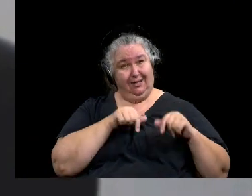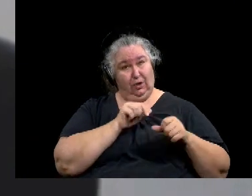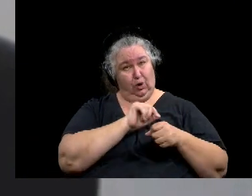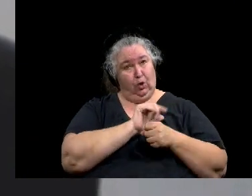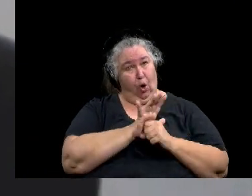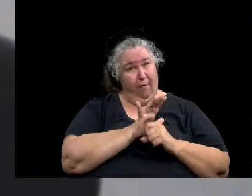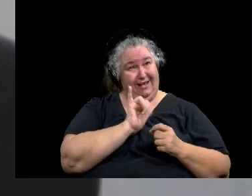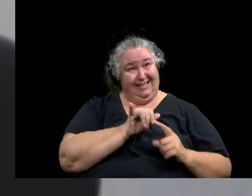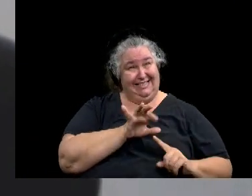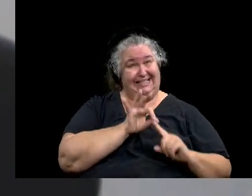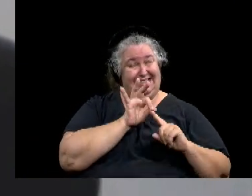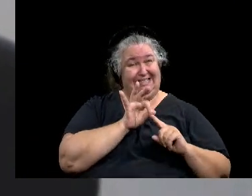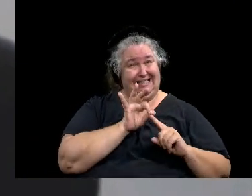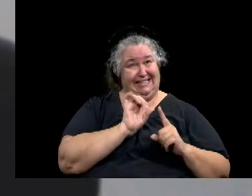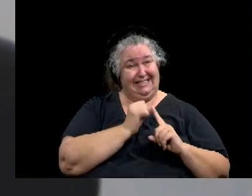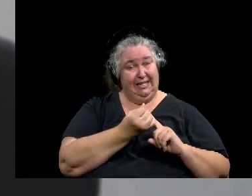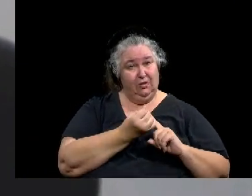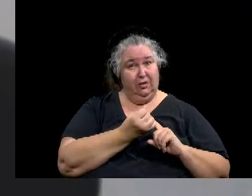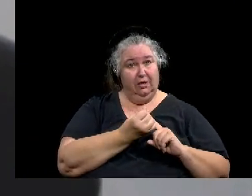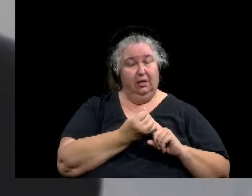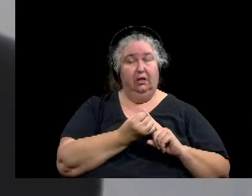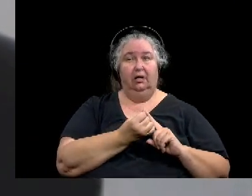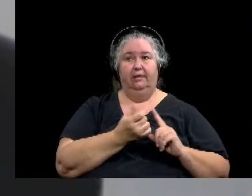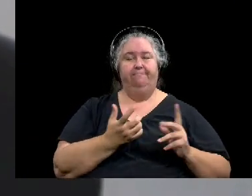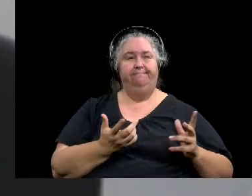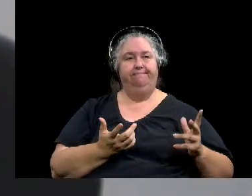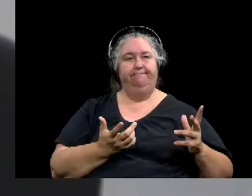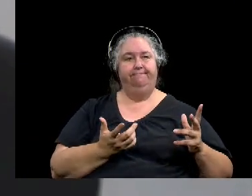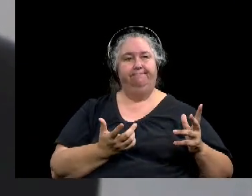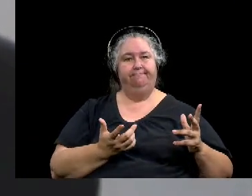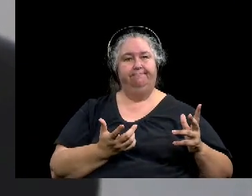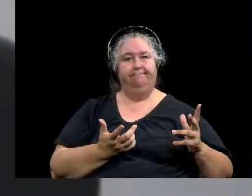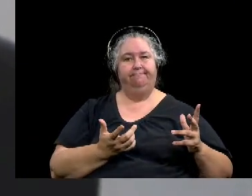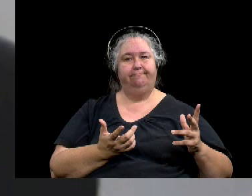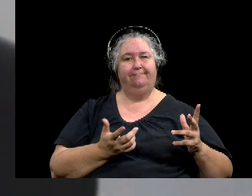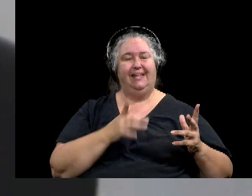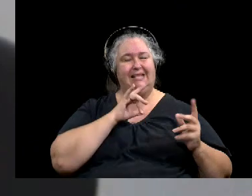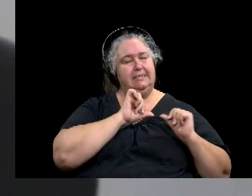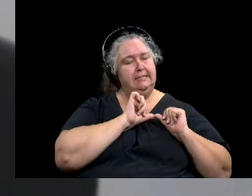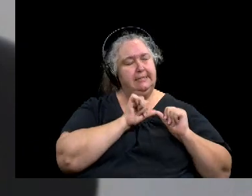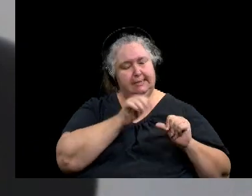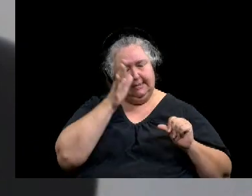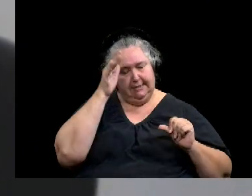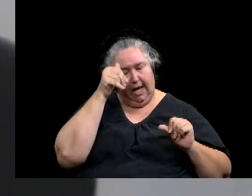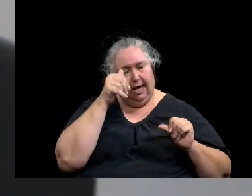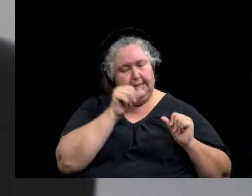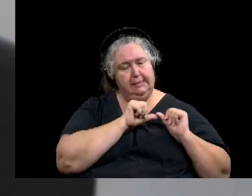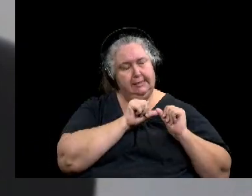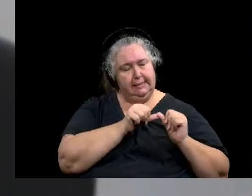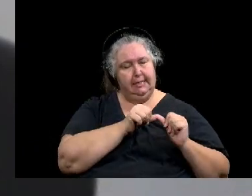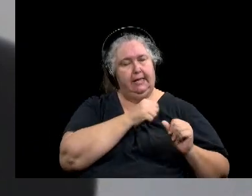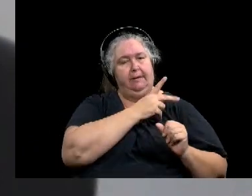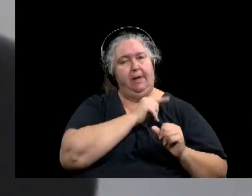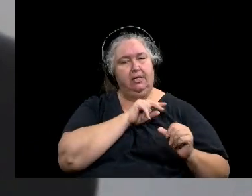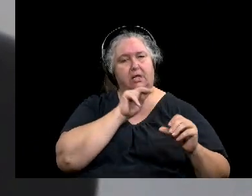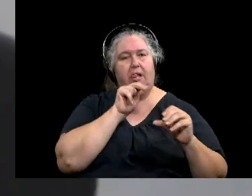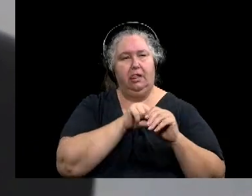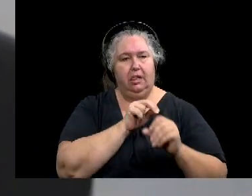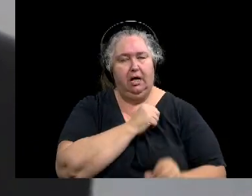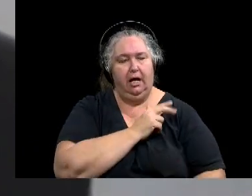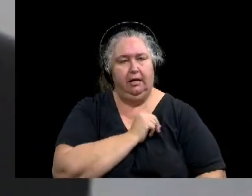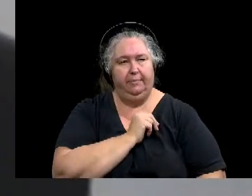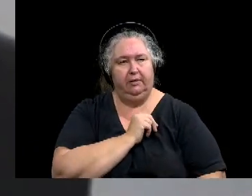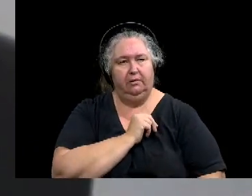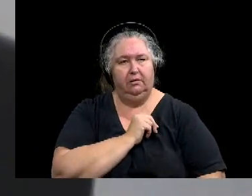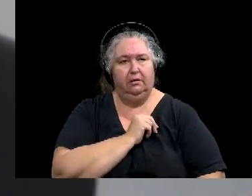that it's so pervasive, it's so persistent, and when patients are hospitalized, they're